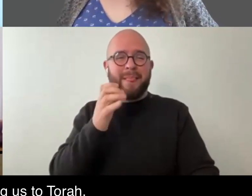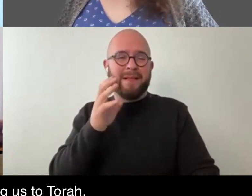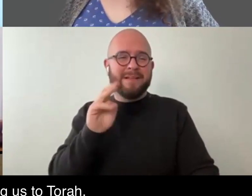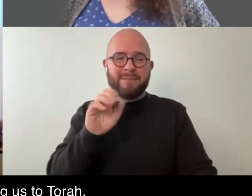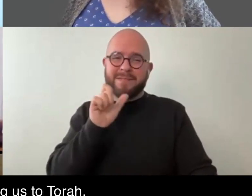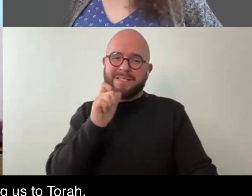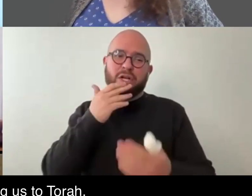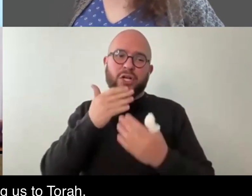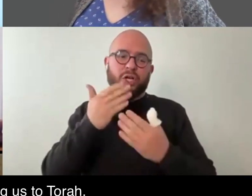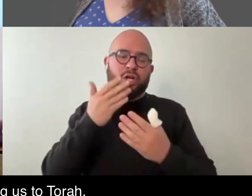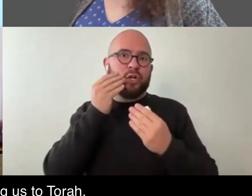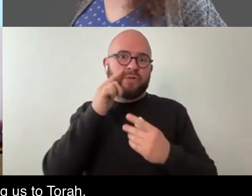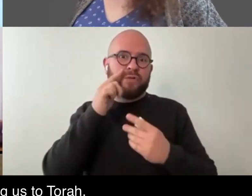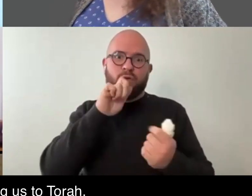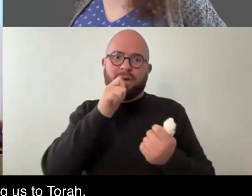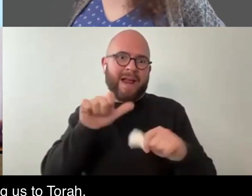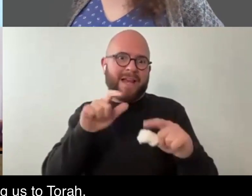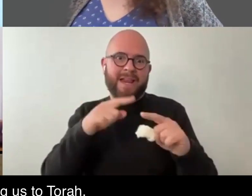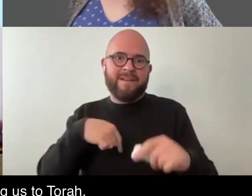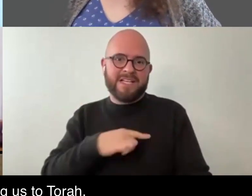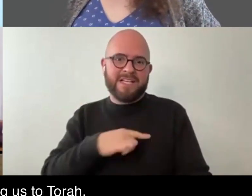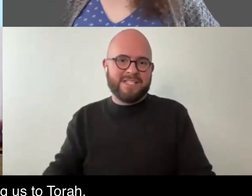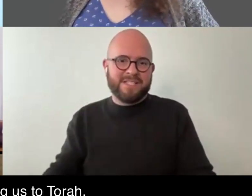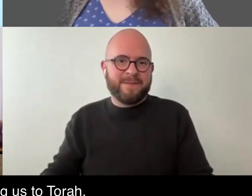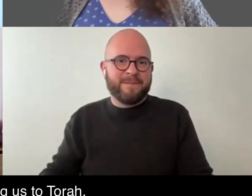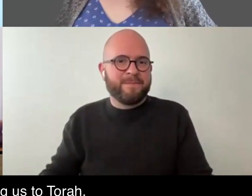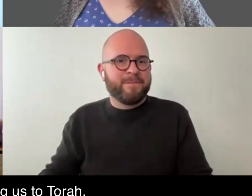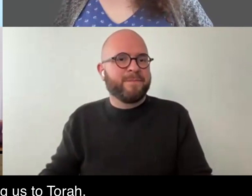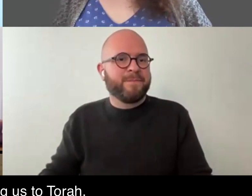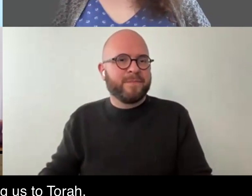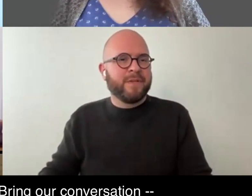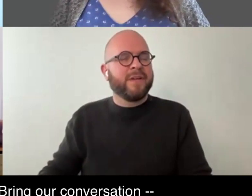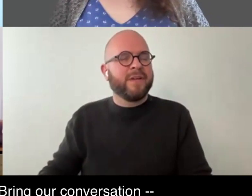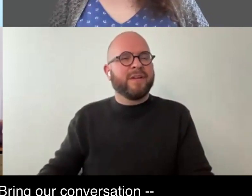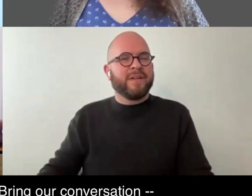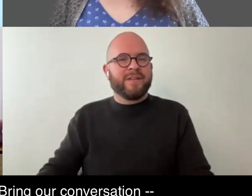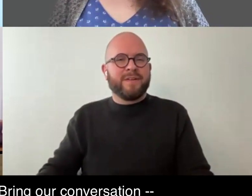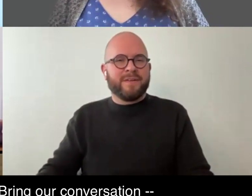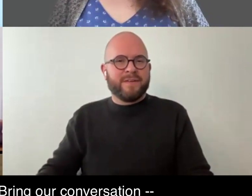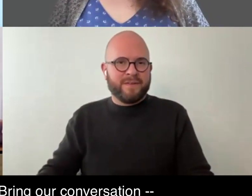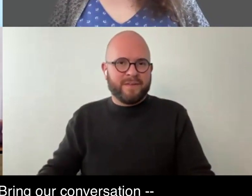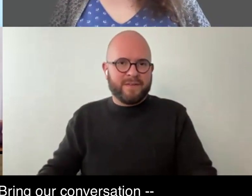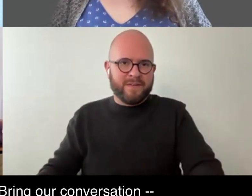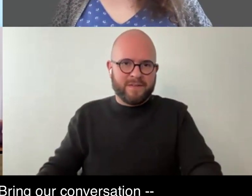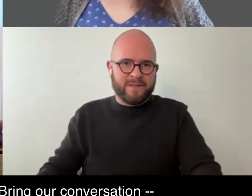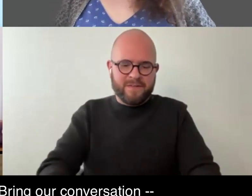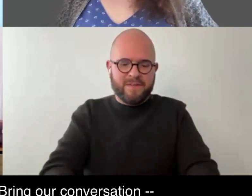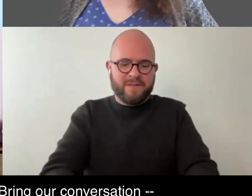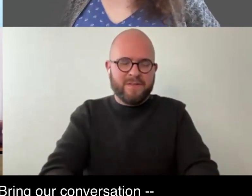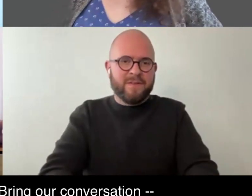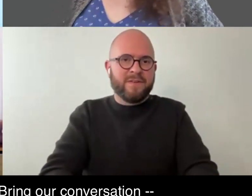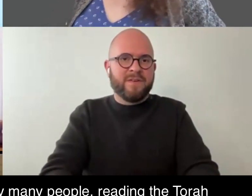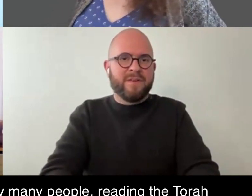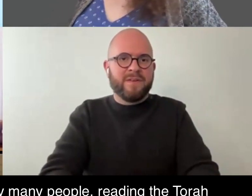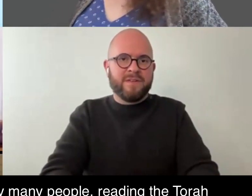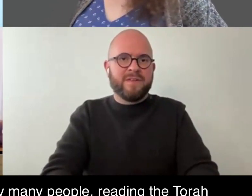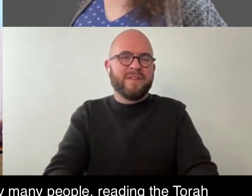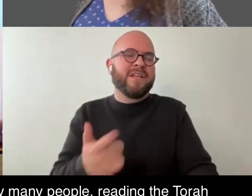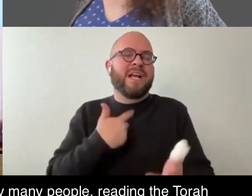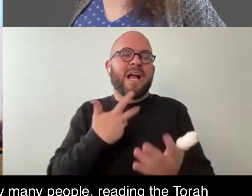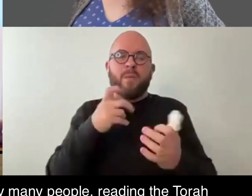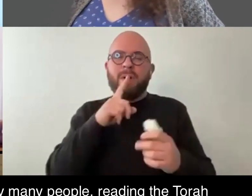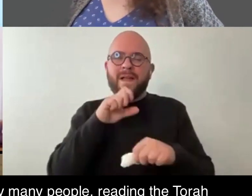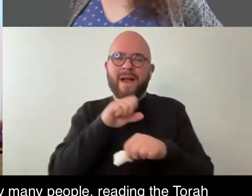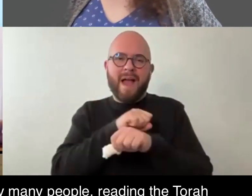Indeed. I want to bring us to Torah. Okay, great. Bring our conversation. Yes. For